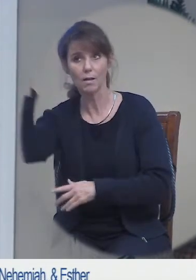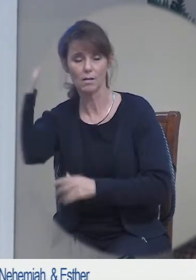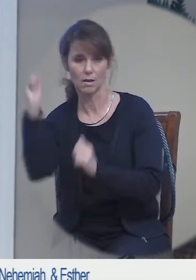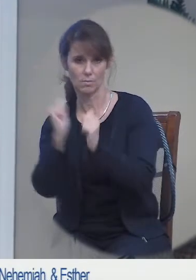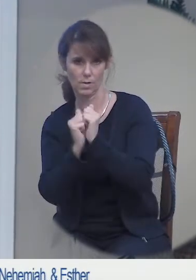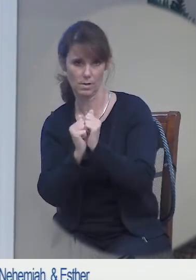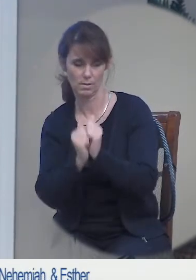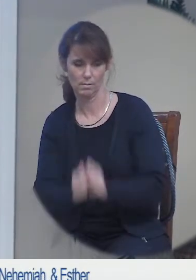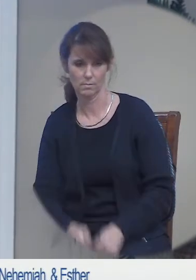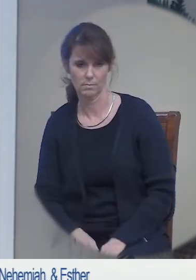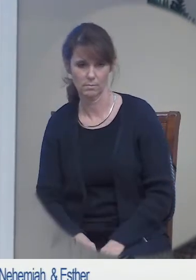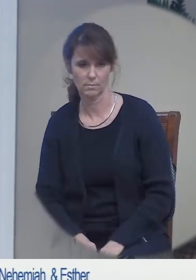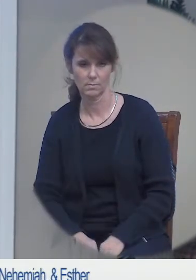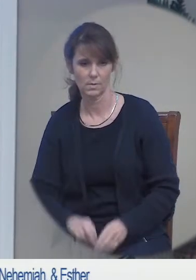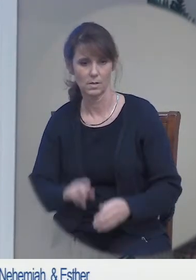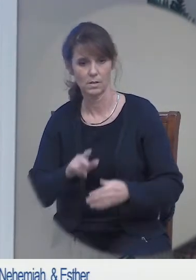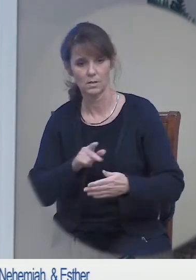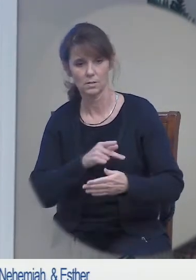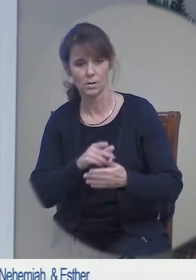In verse 2.